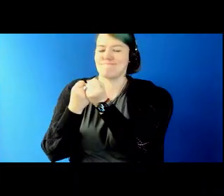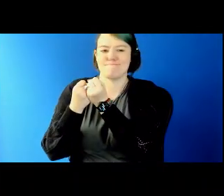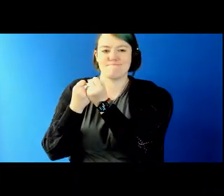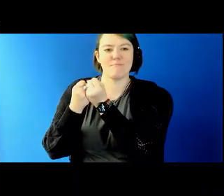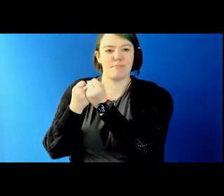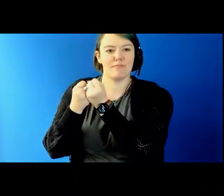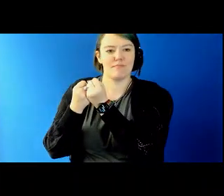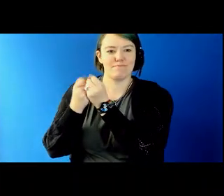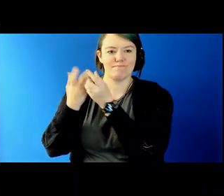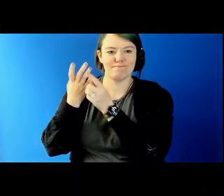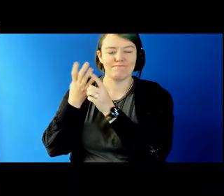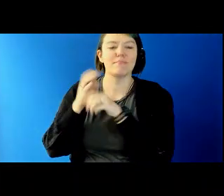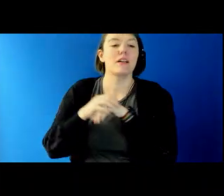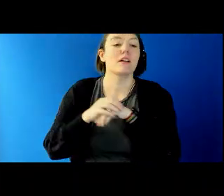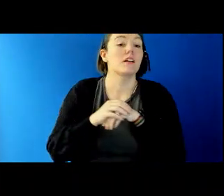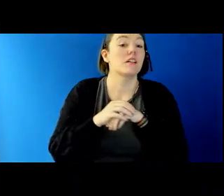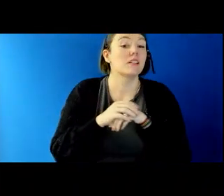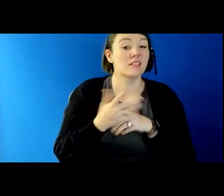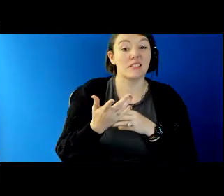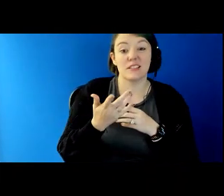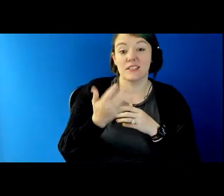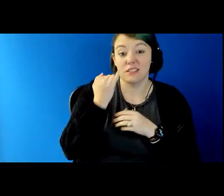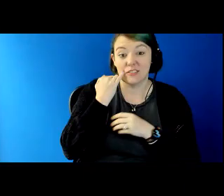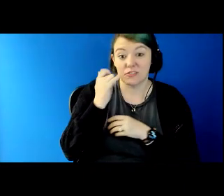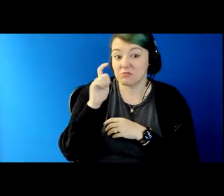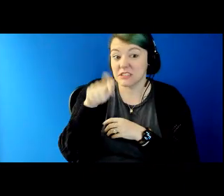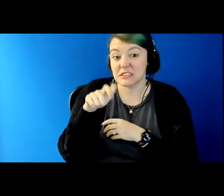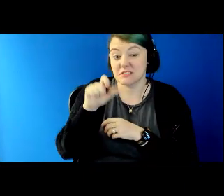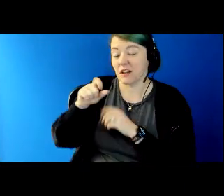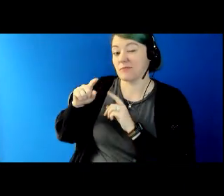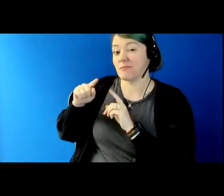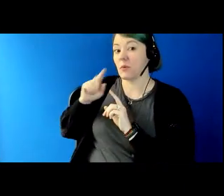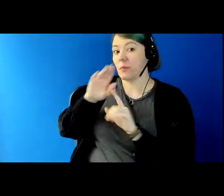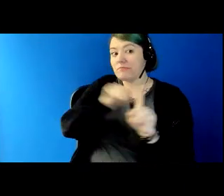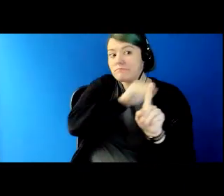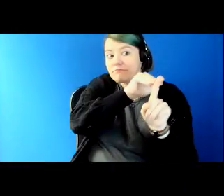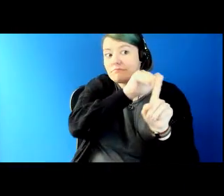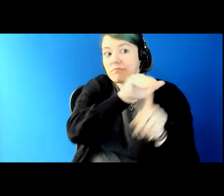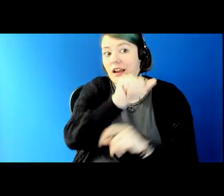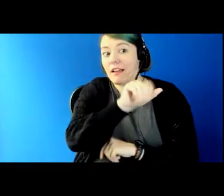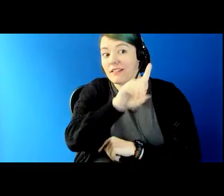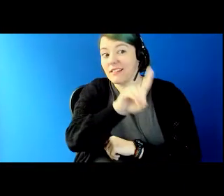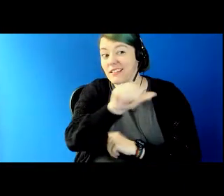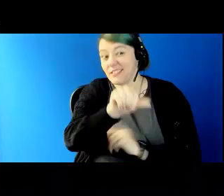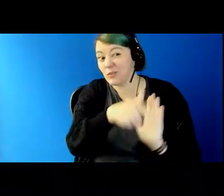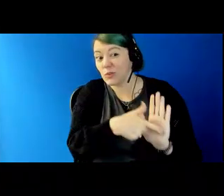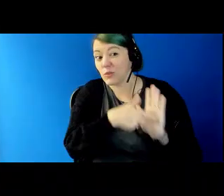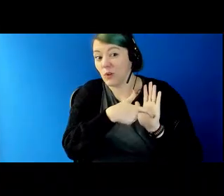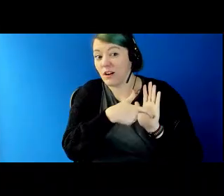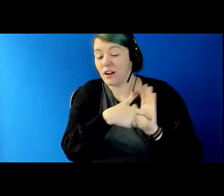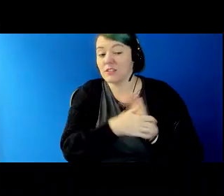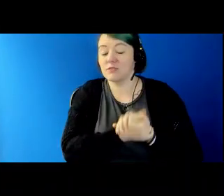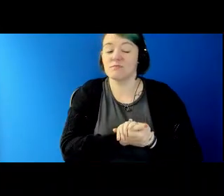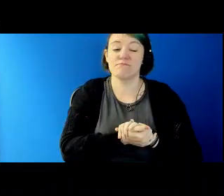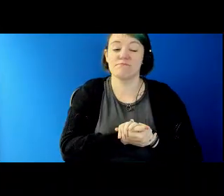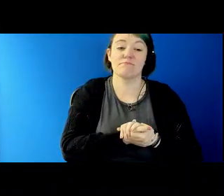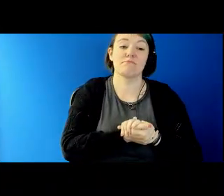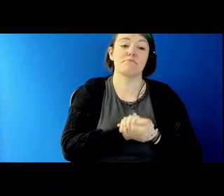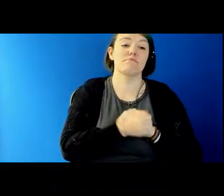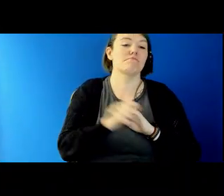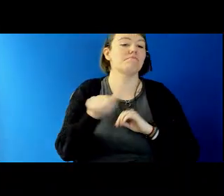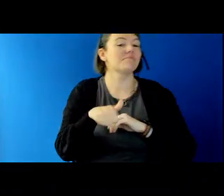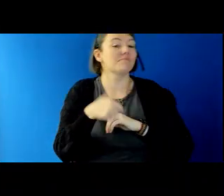Another question we've received is, what advice do you have for employers in rural counties with very limited resources and